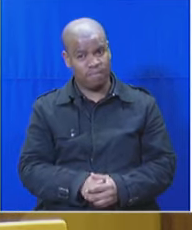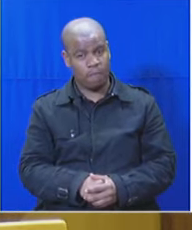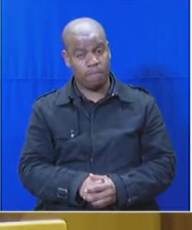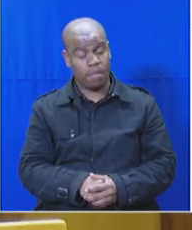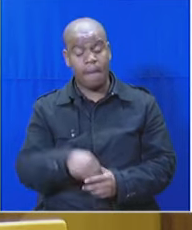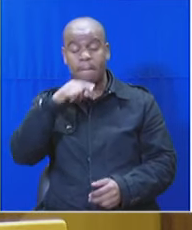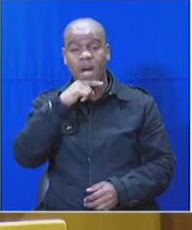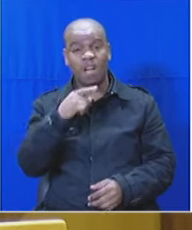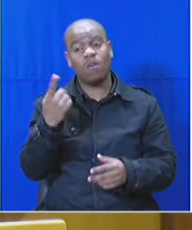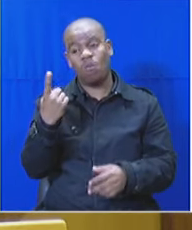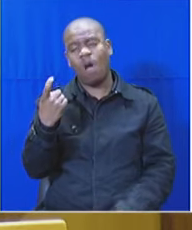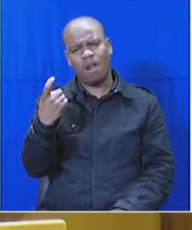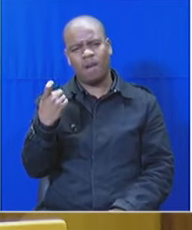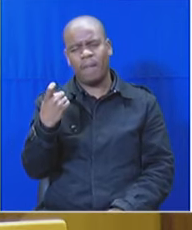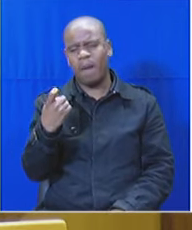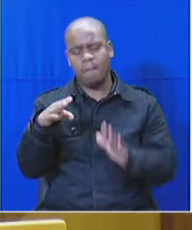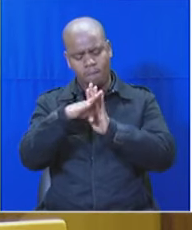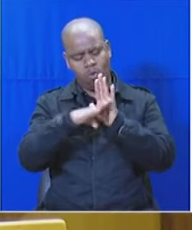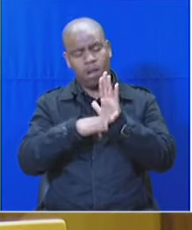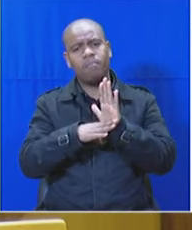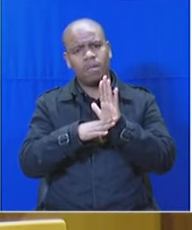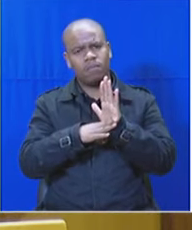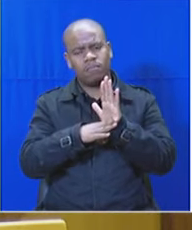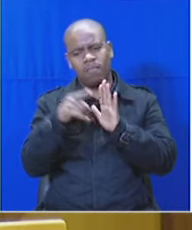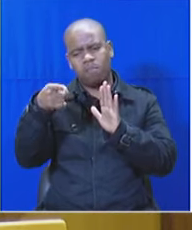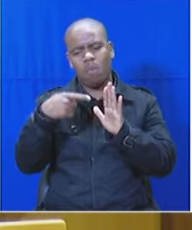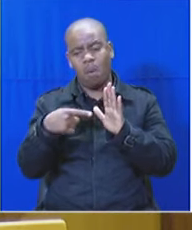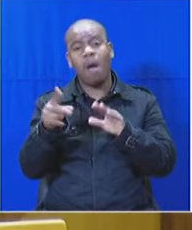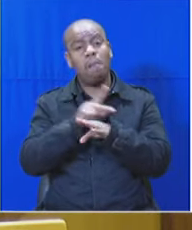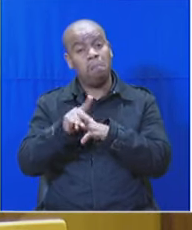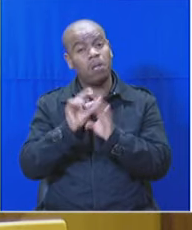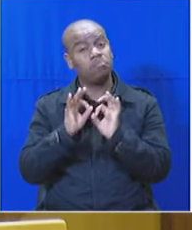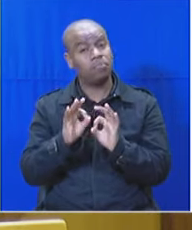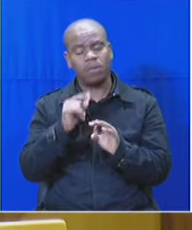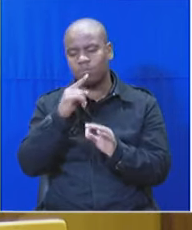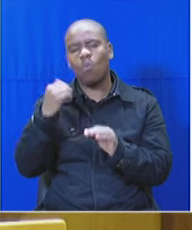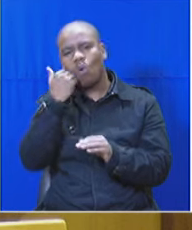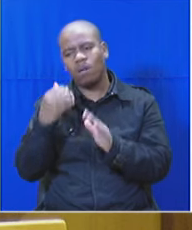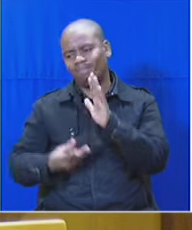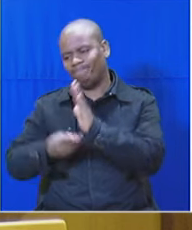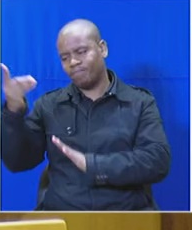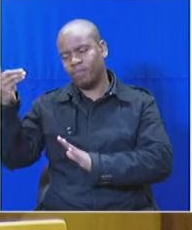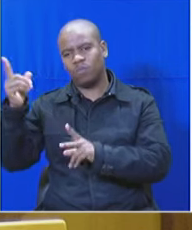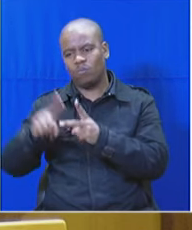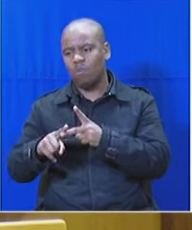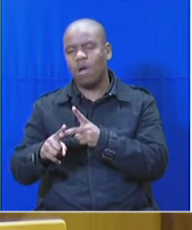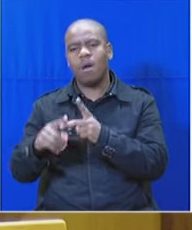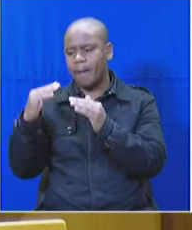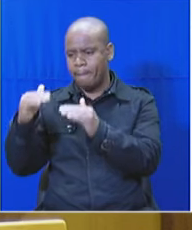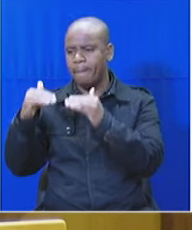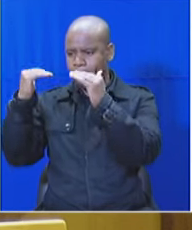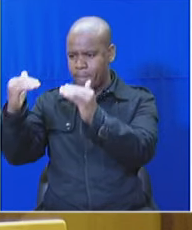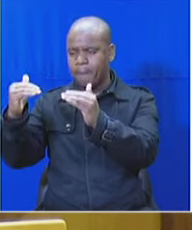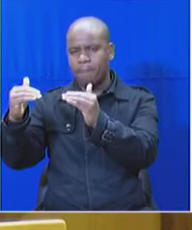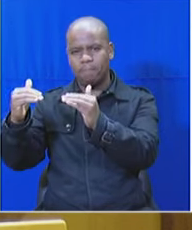the envisaged programs under phase one is to develop and promote green